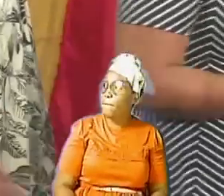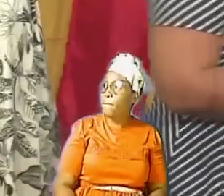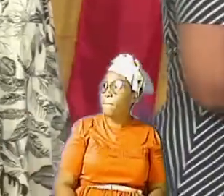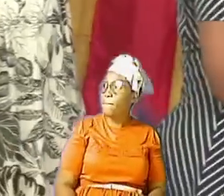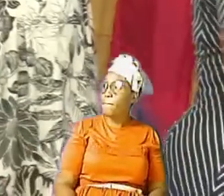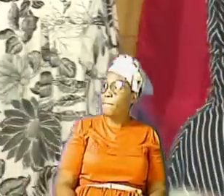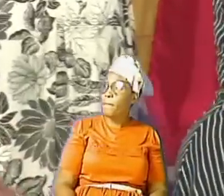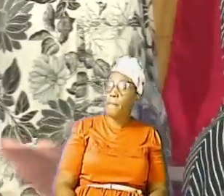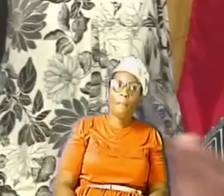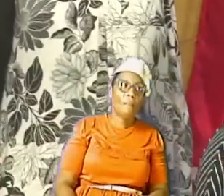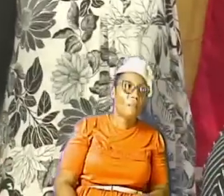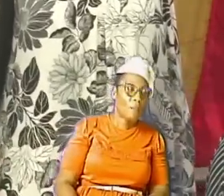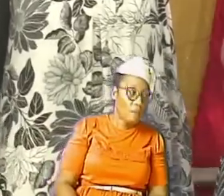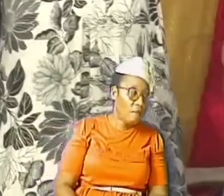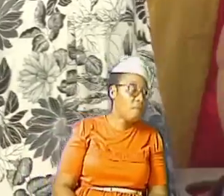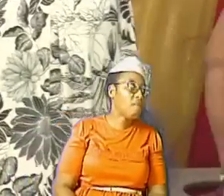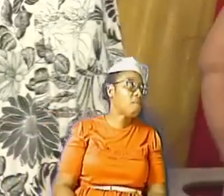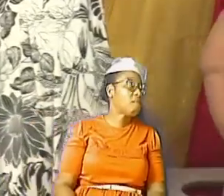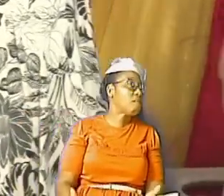again. Hallelujah.